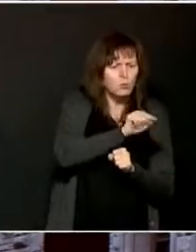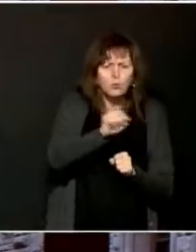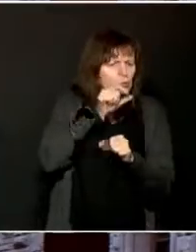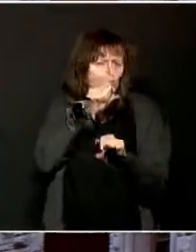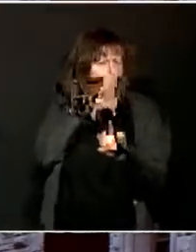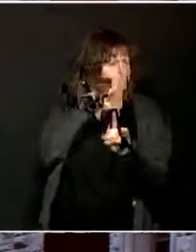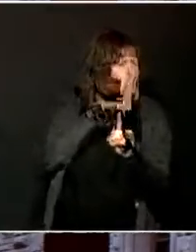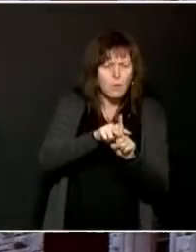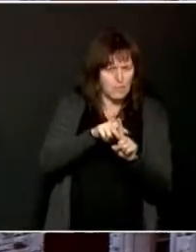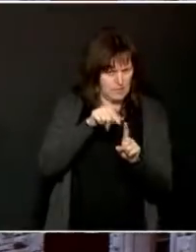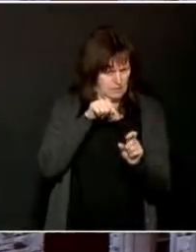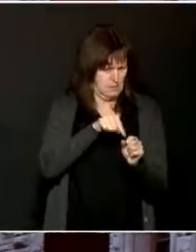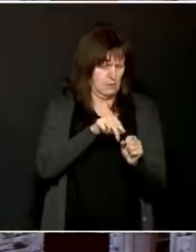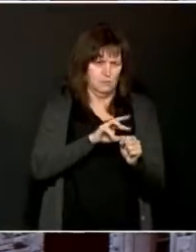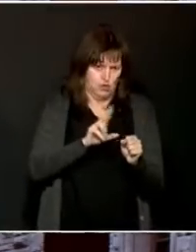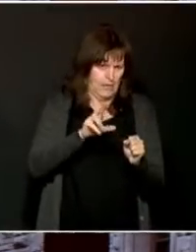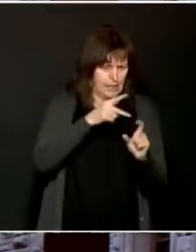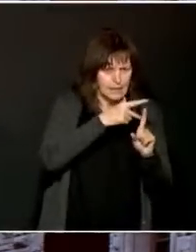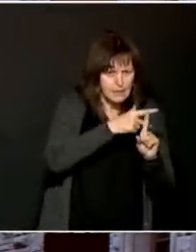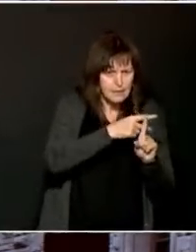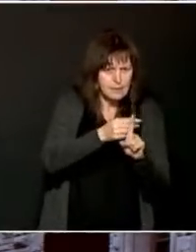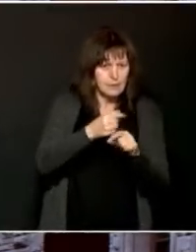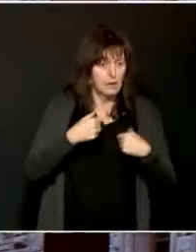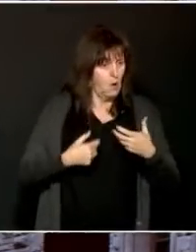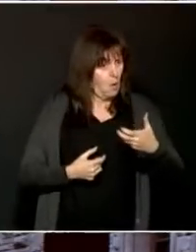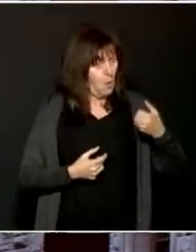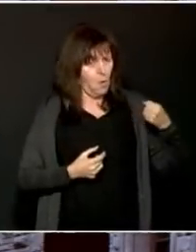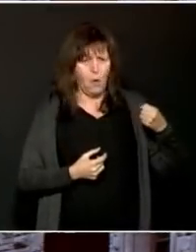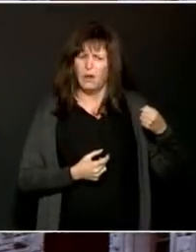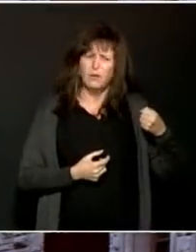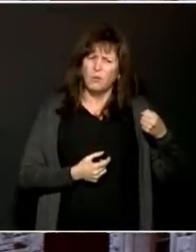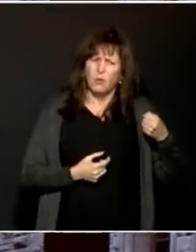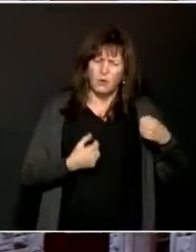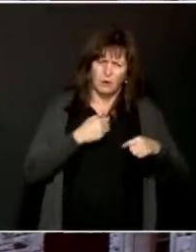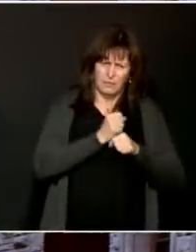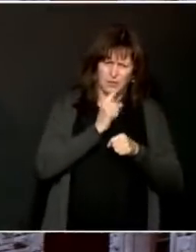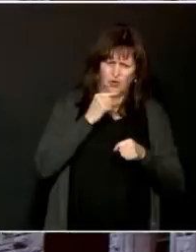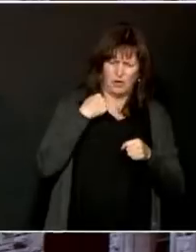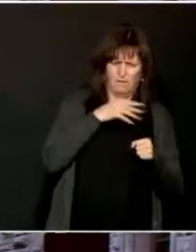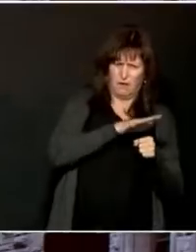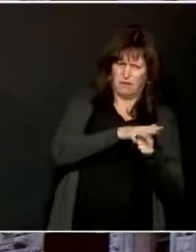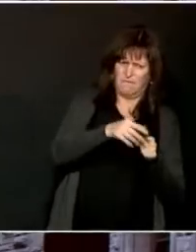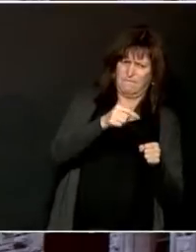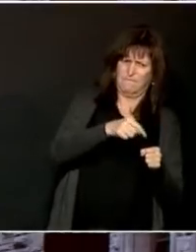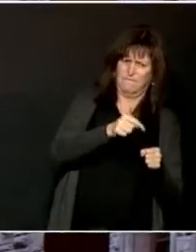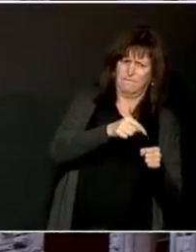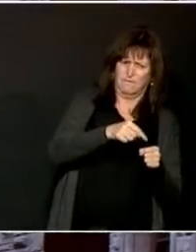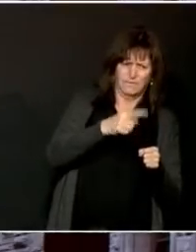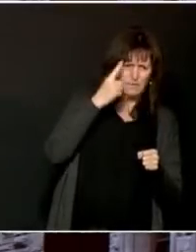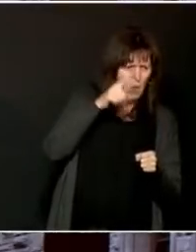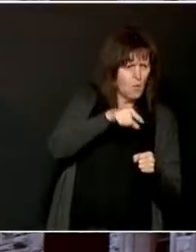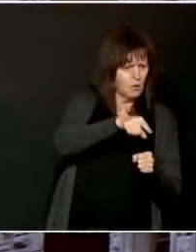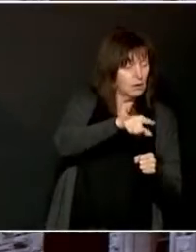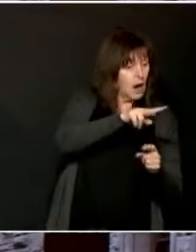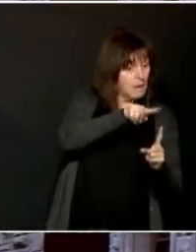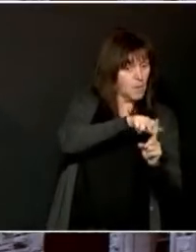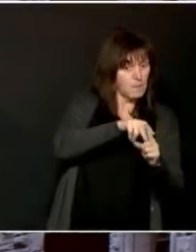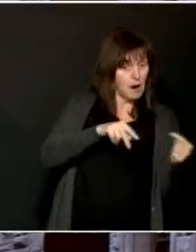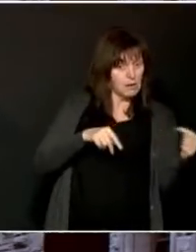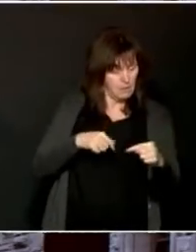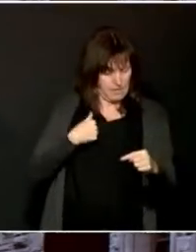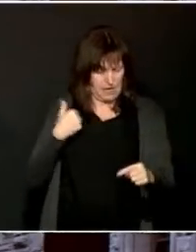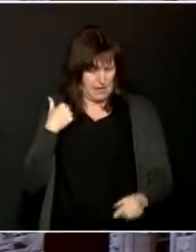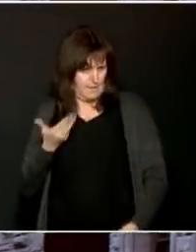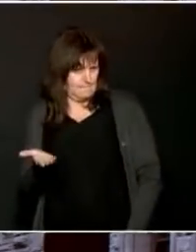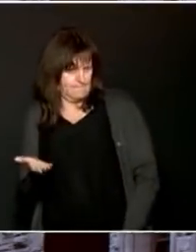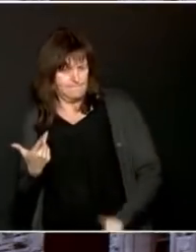week. So it's not trying to hold back, it's trying to make sure you can commit to those booked appointments as you have endeavored to